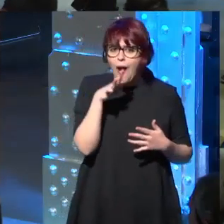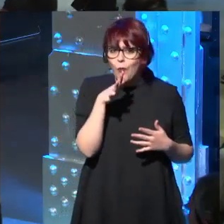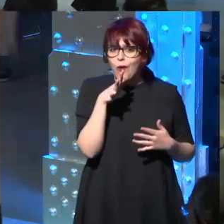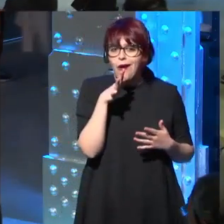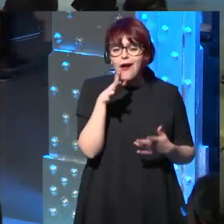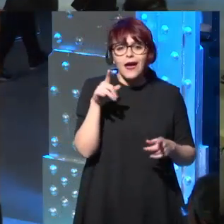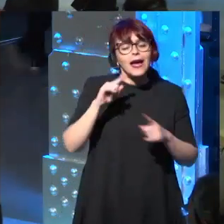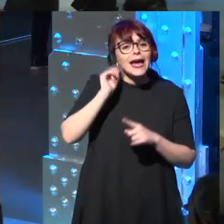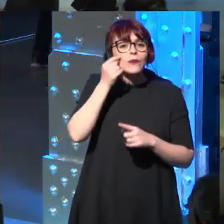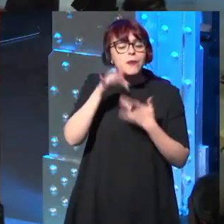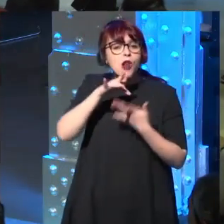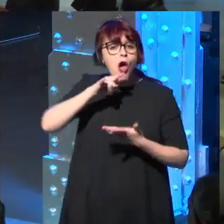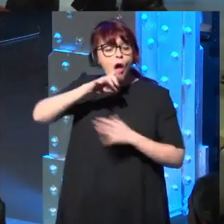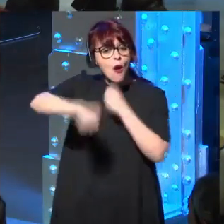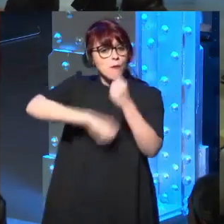of the well,